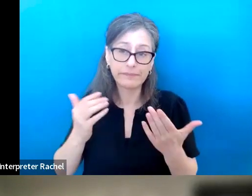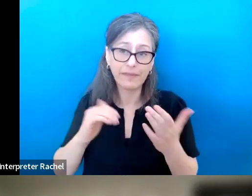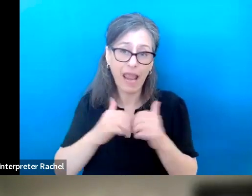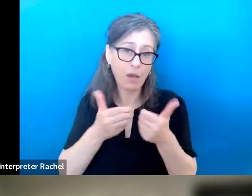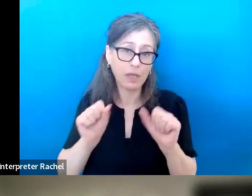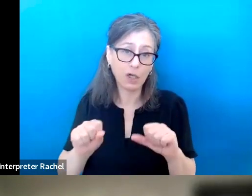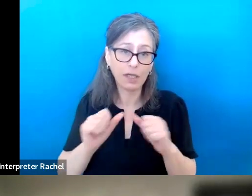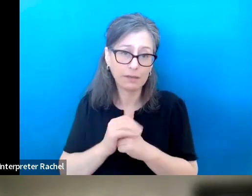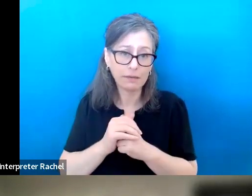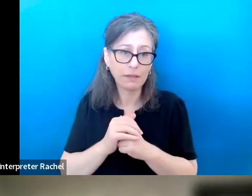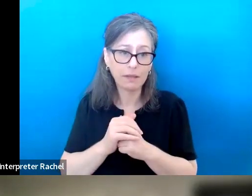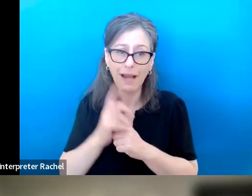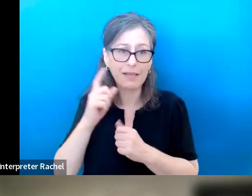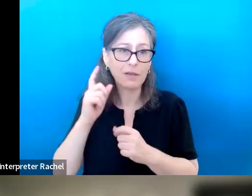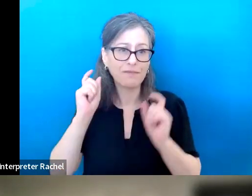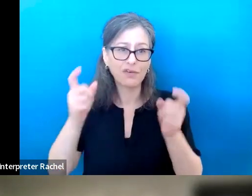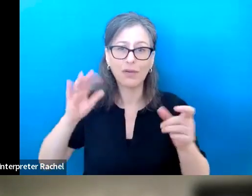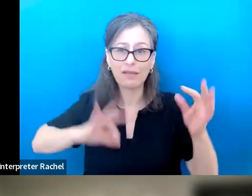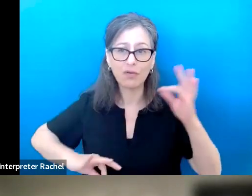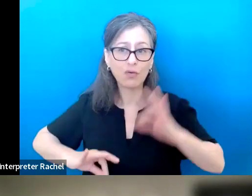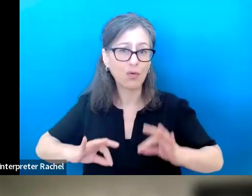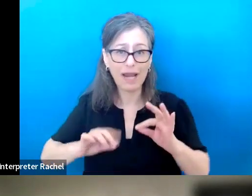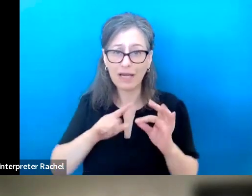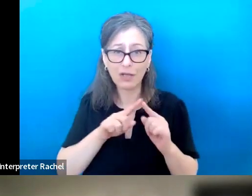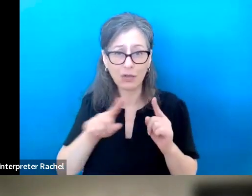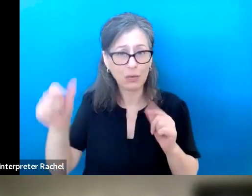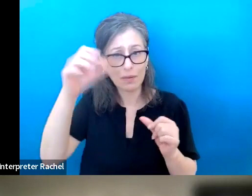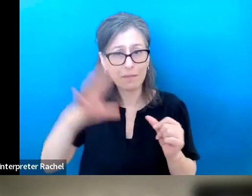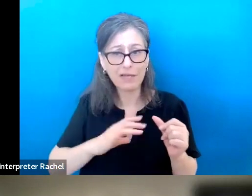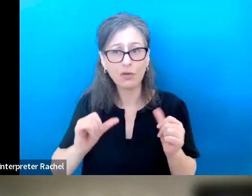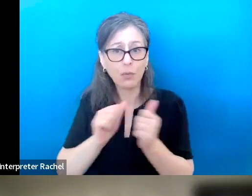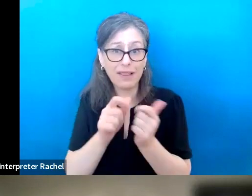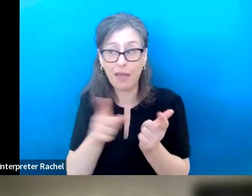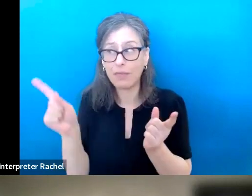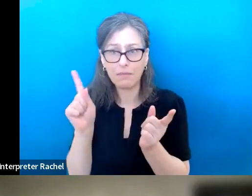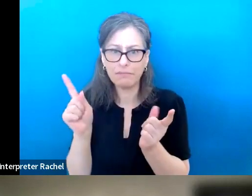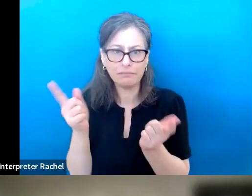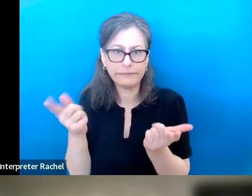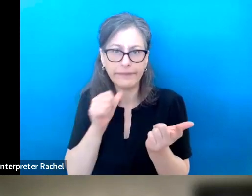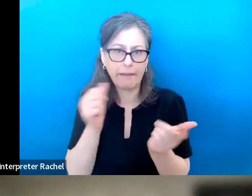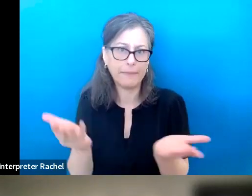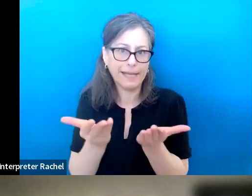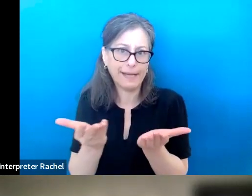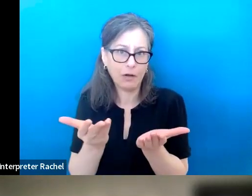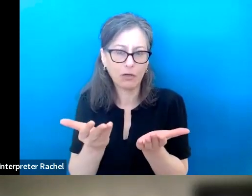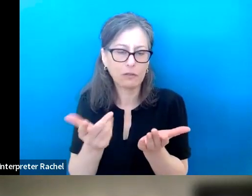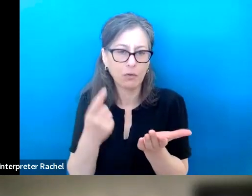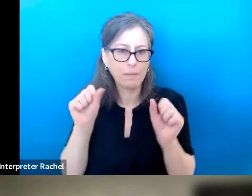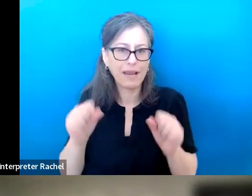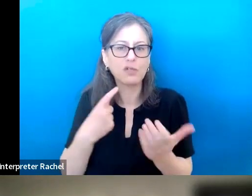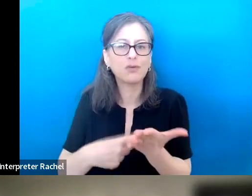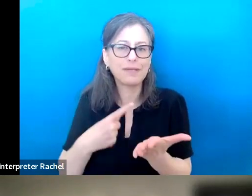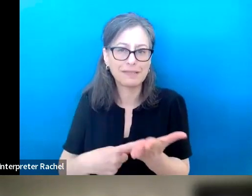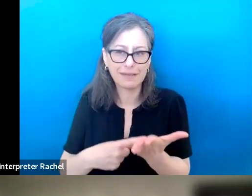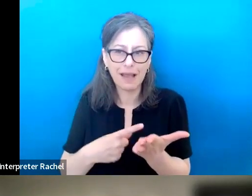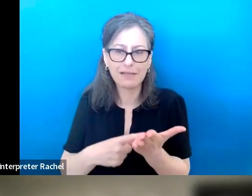think we have to give great credit to Johnny Sweet as well, because without him, we wouldn't be here. We wouldn't be able to discuss it in this way. And his